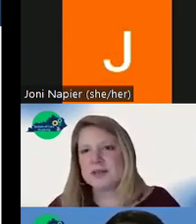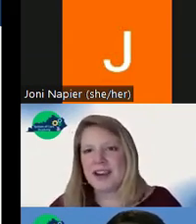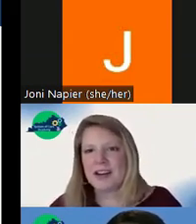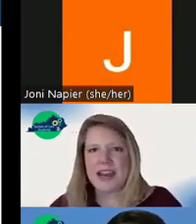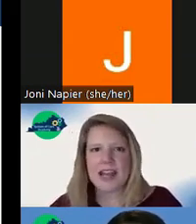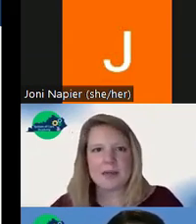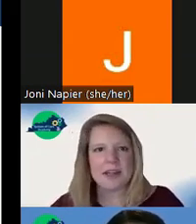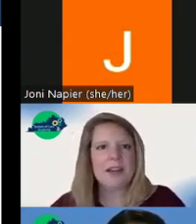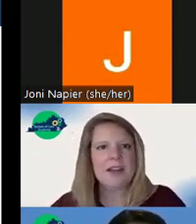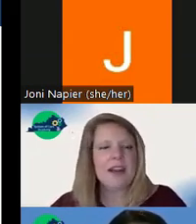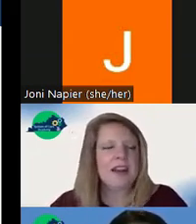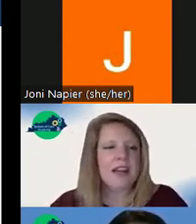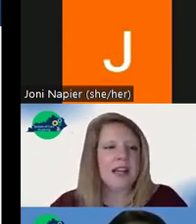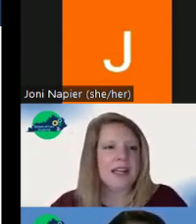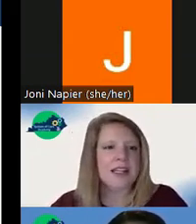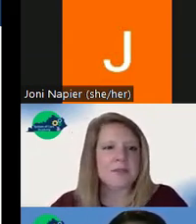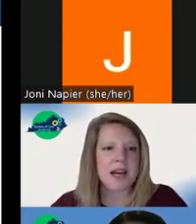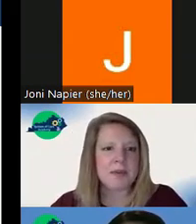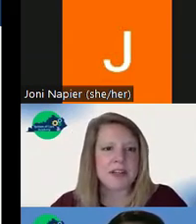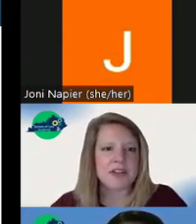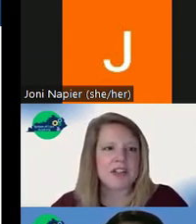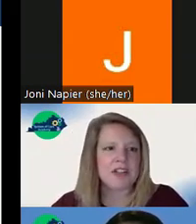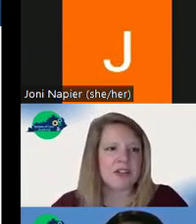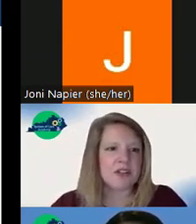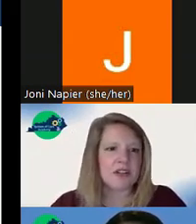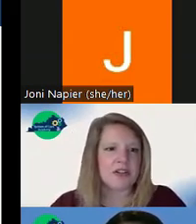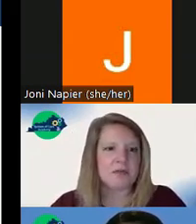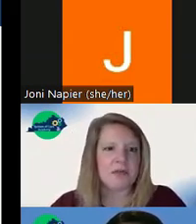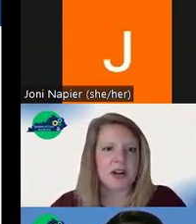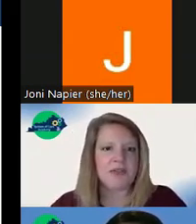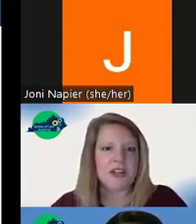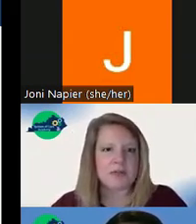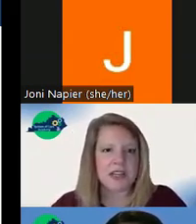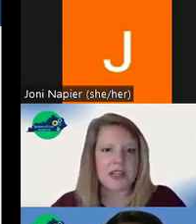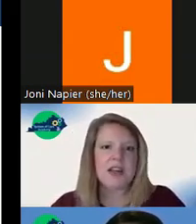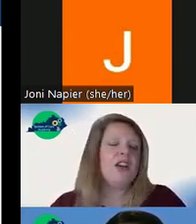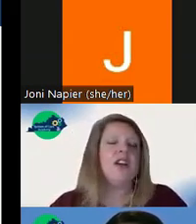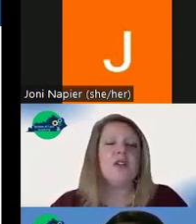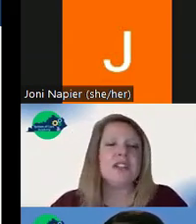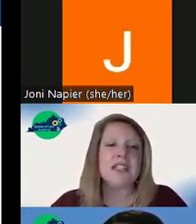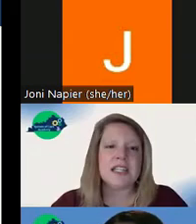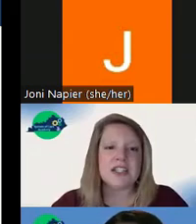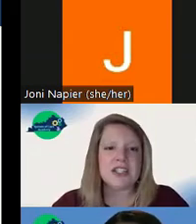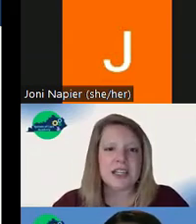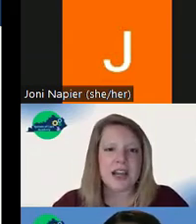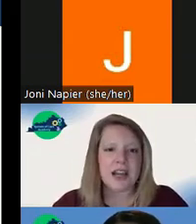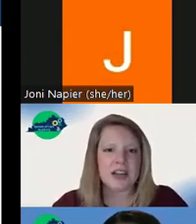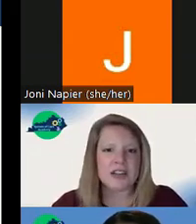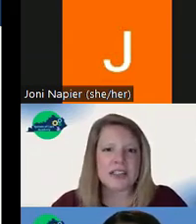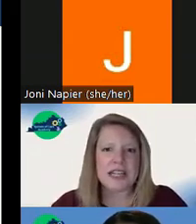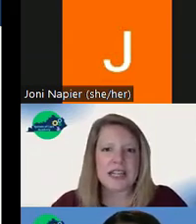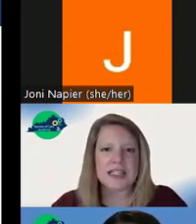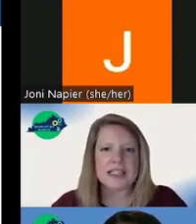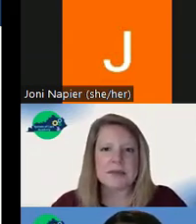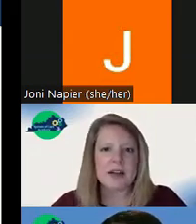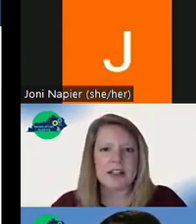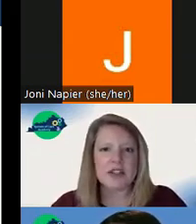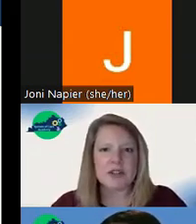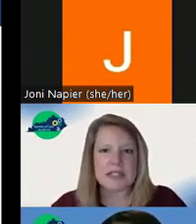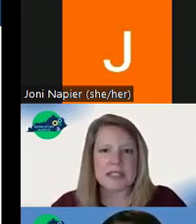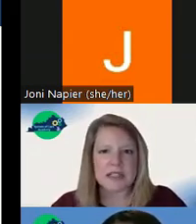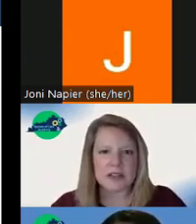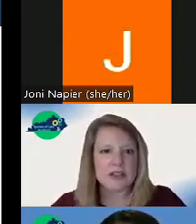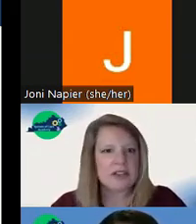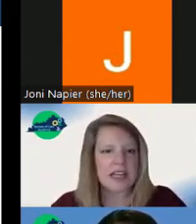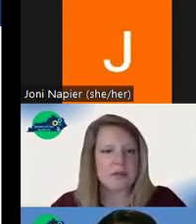Kentucky System of Care Academy. And it is my pleasure to introduce Dr. Mark Fishman, who's an addiction psychiatrist and leads the